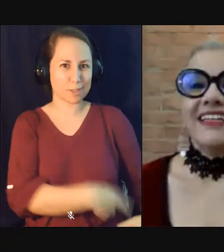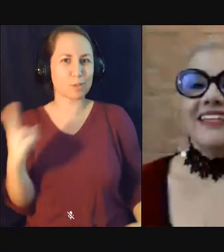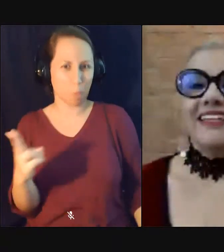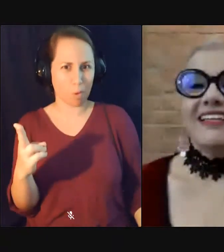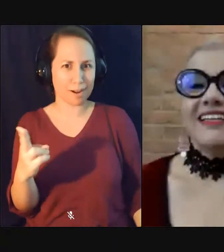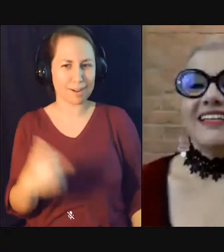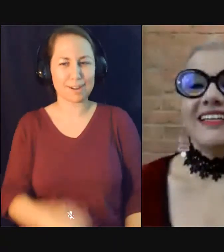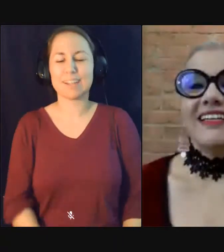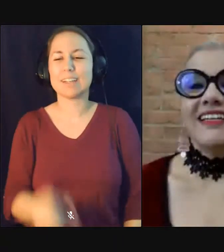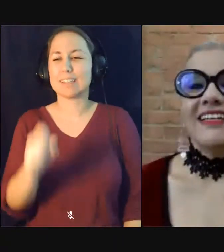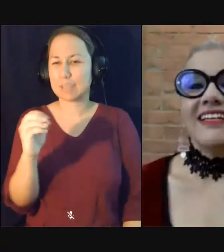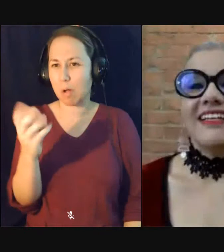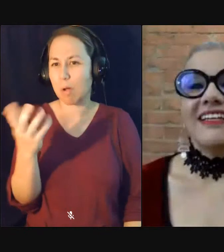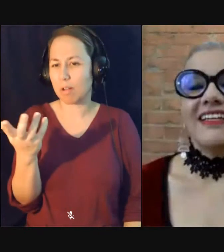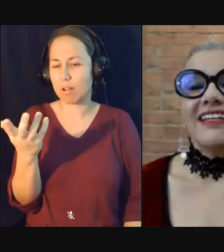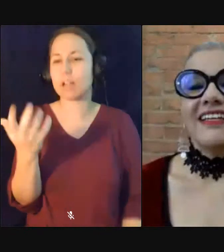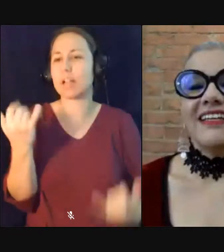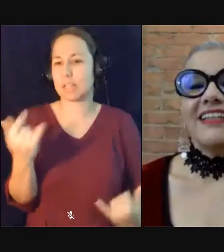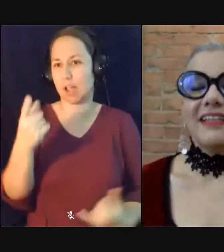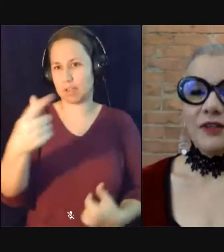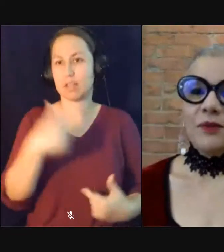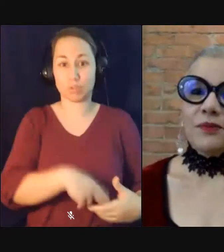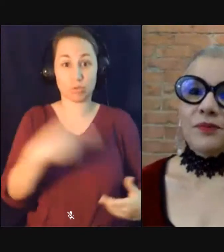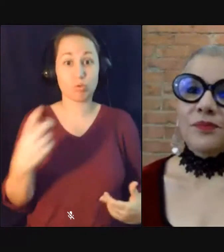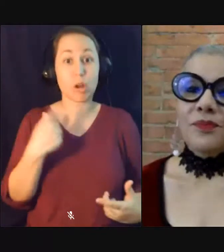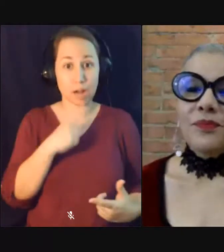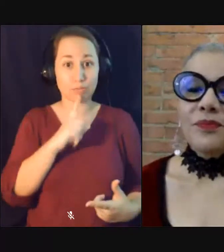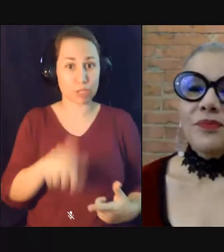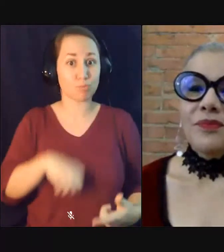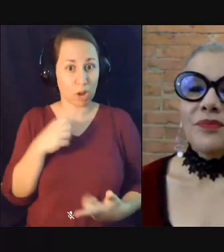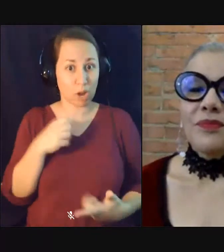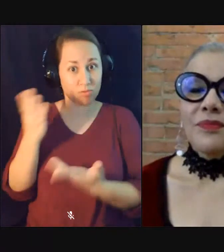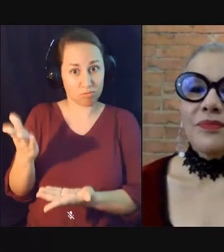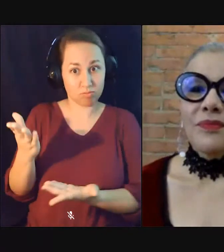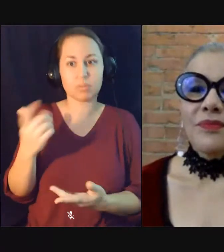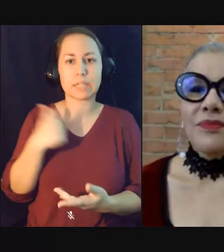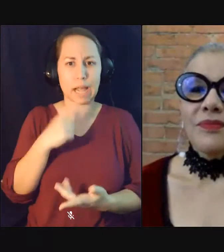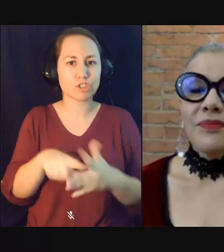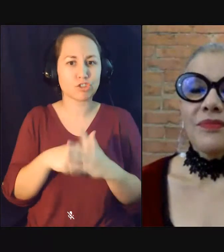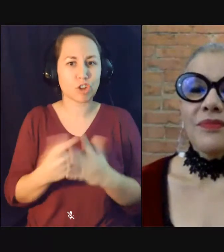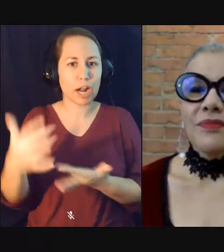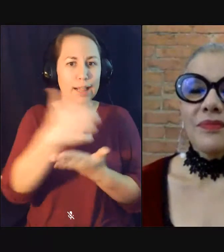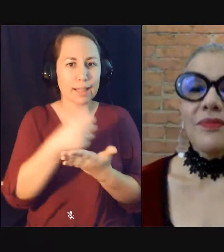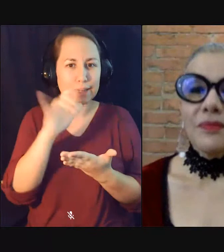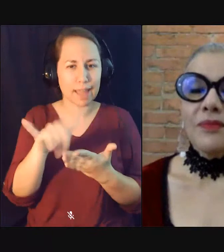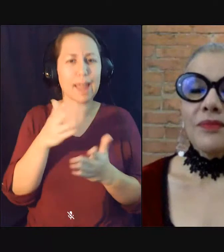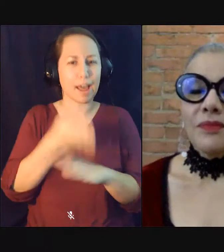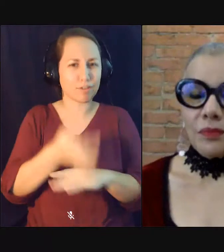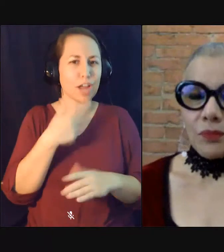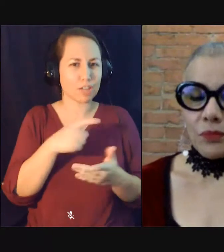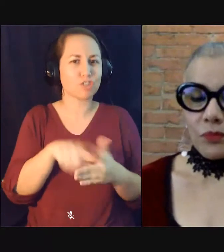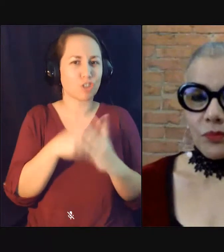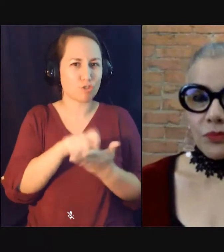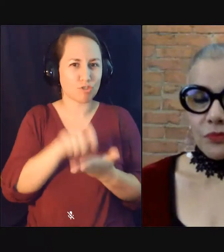a sword I'm very proud of. I started collecting these after I started writing the book.